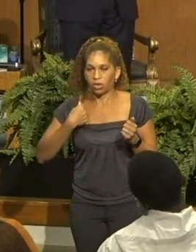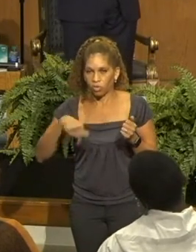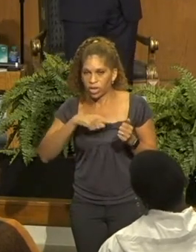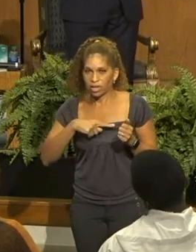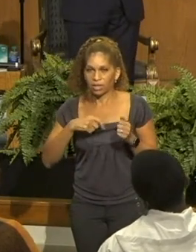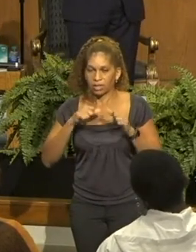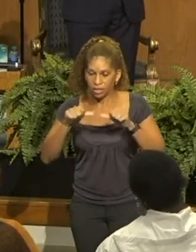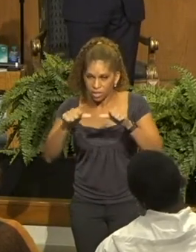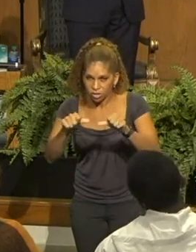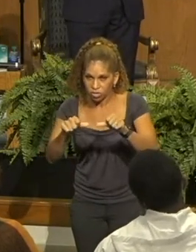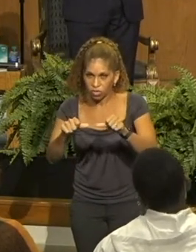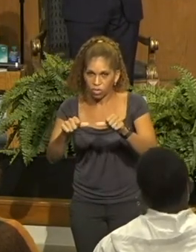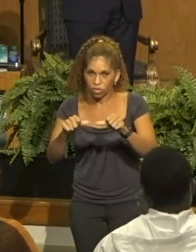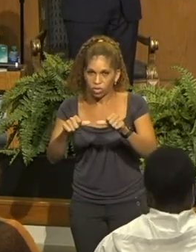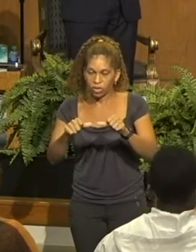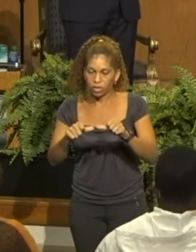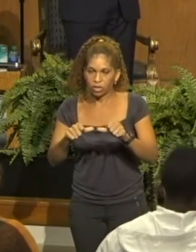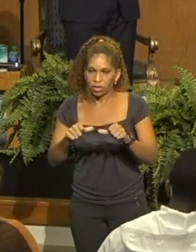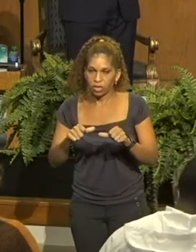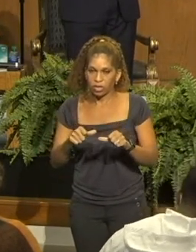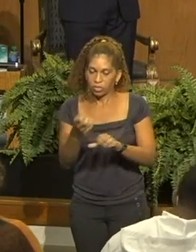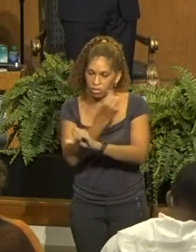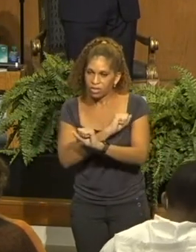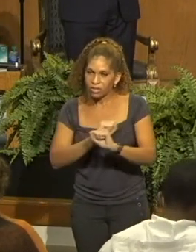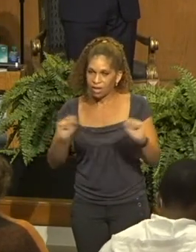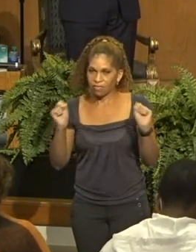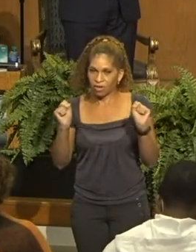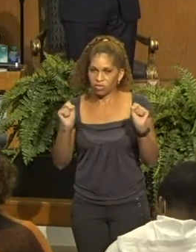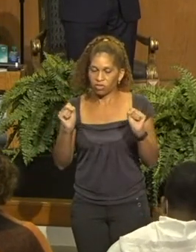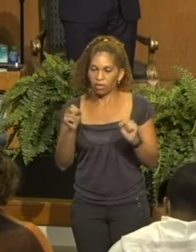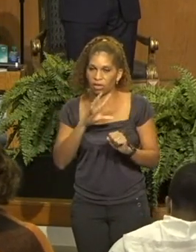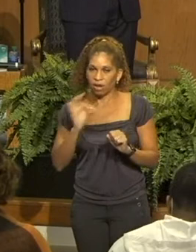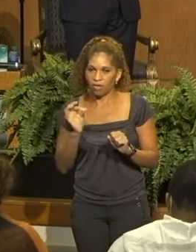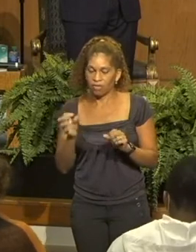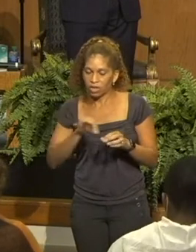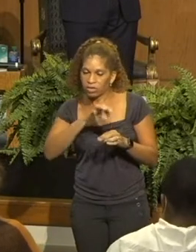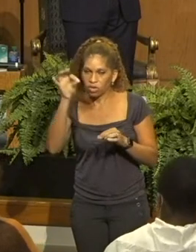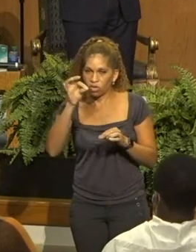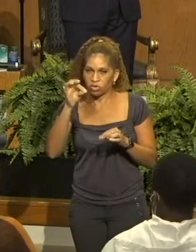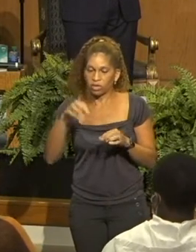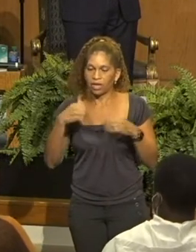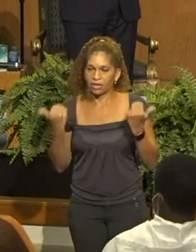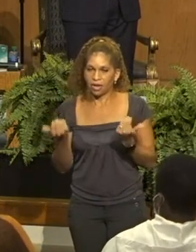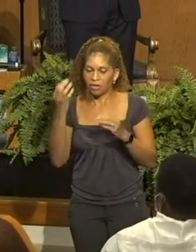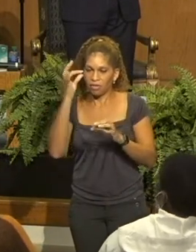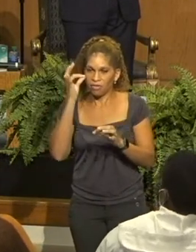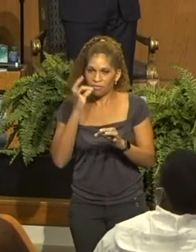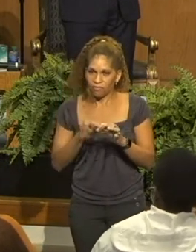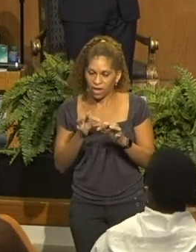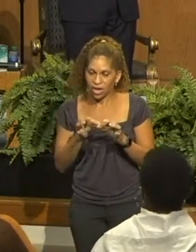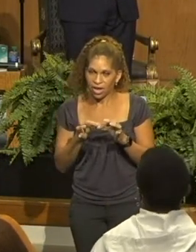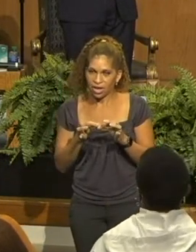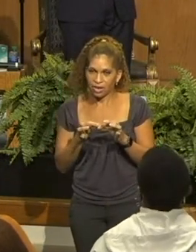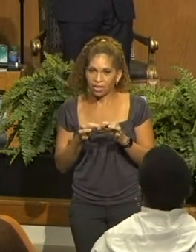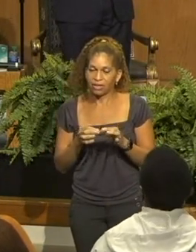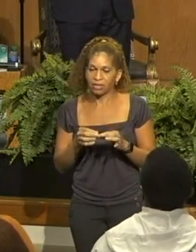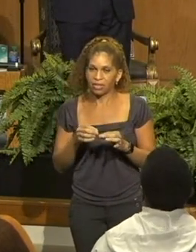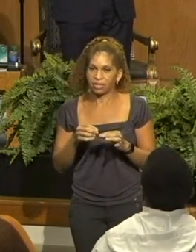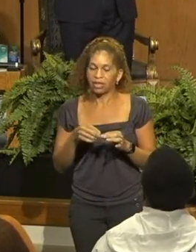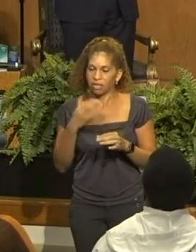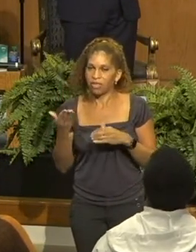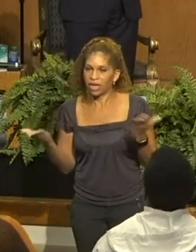persevere unto the salvation of the soul. Now faith is the substance of things hoped for